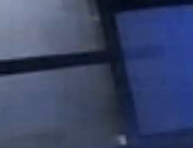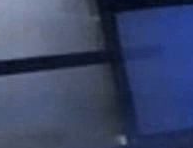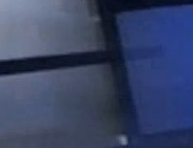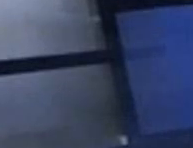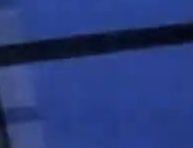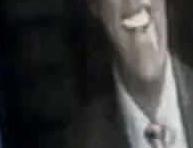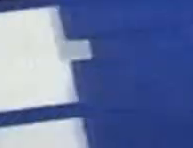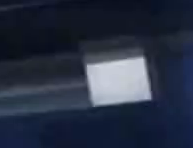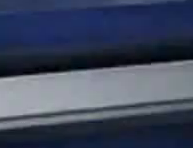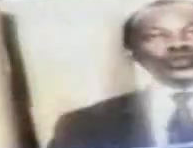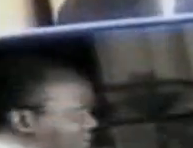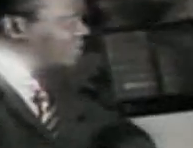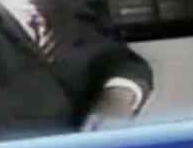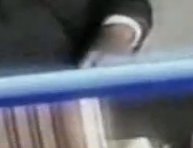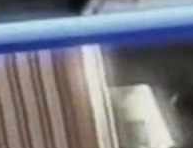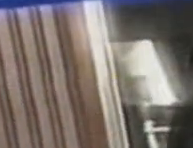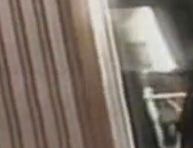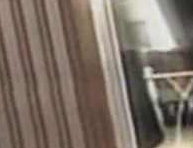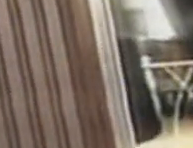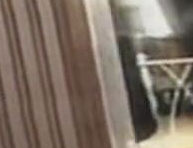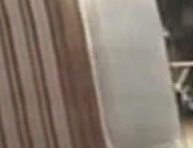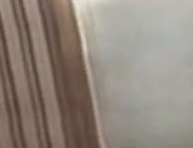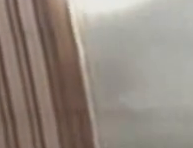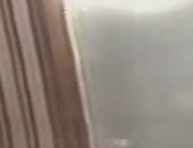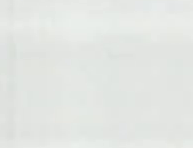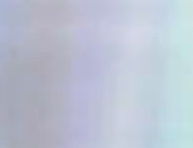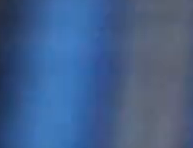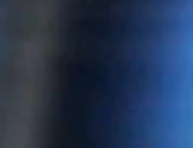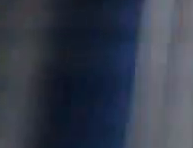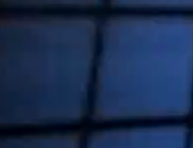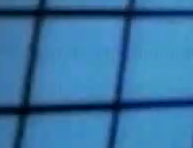You're watching Jeff Koinange Live.